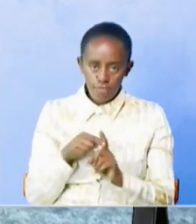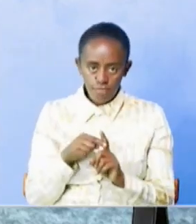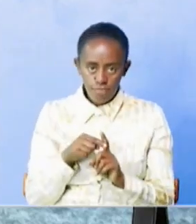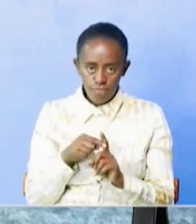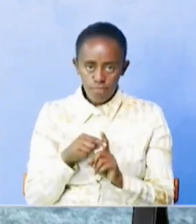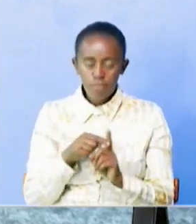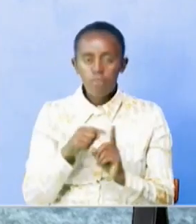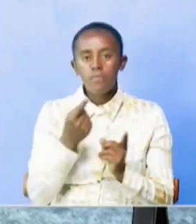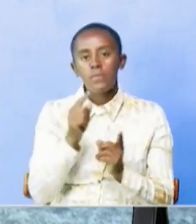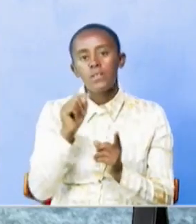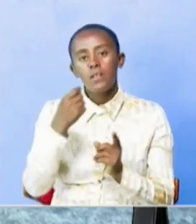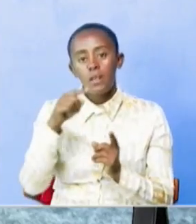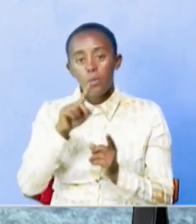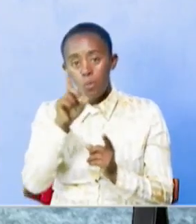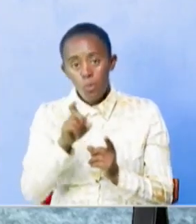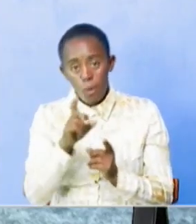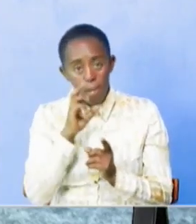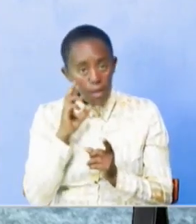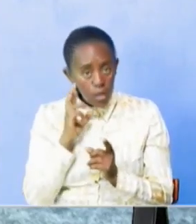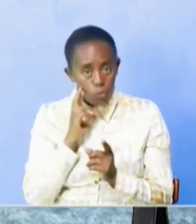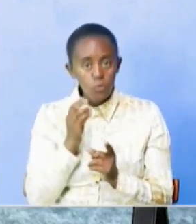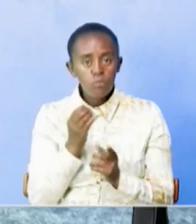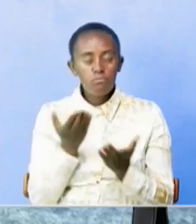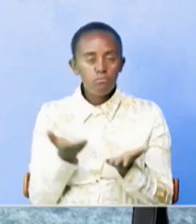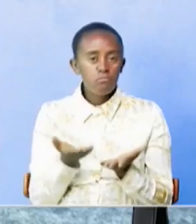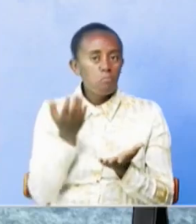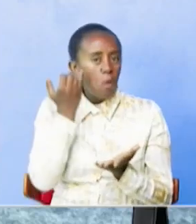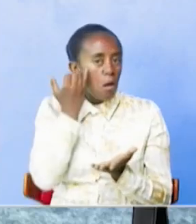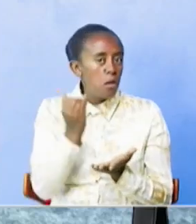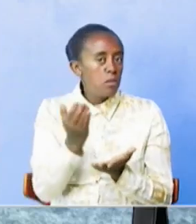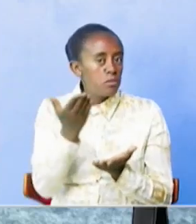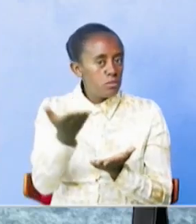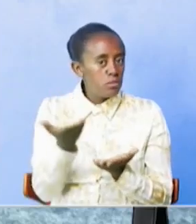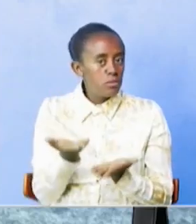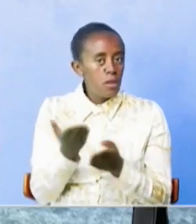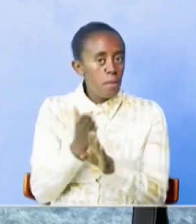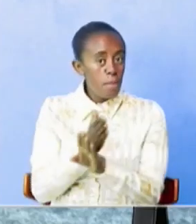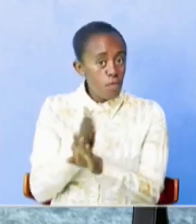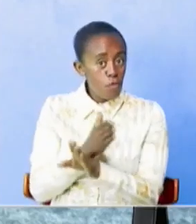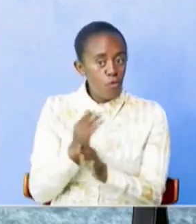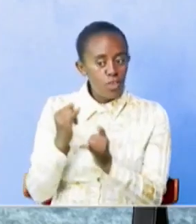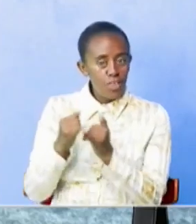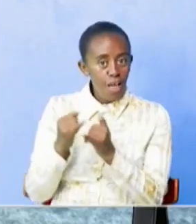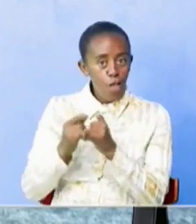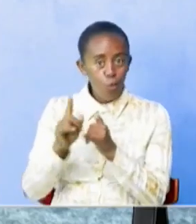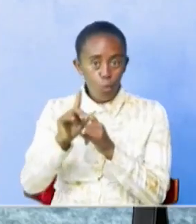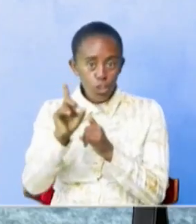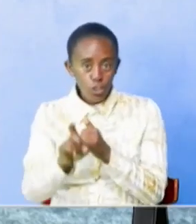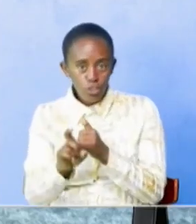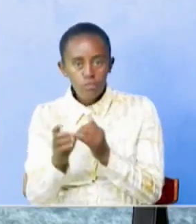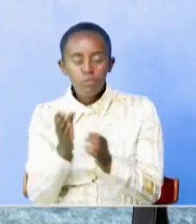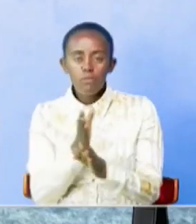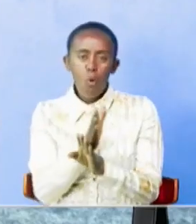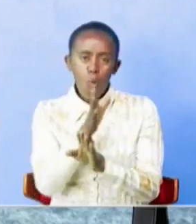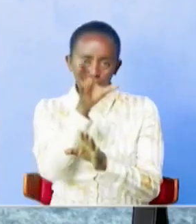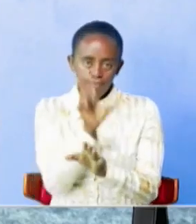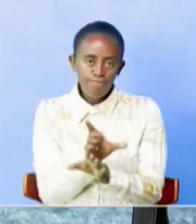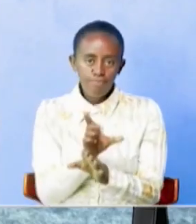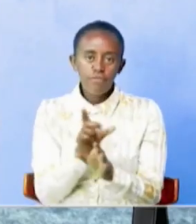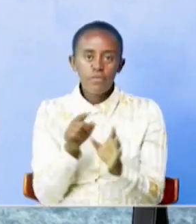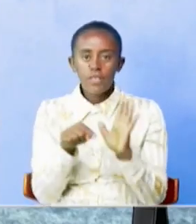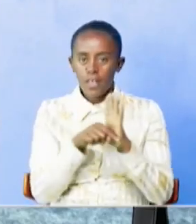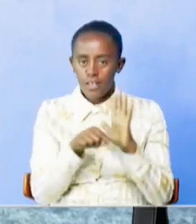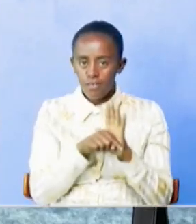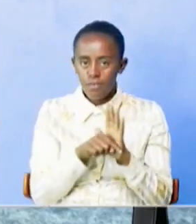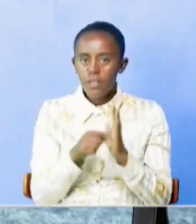questions are positive because the idea that came before the tag questions are negative. So these are